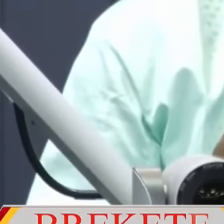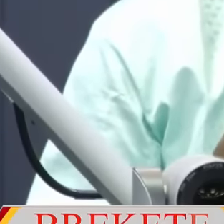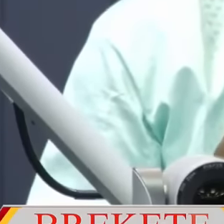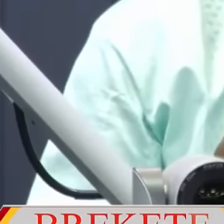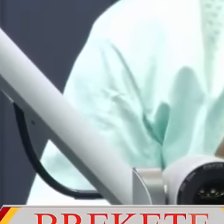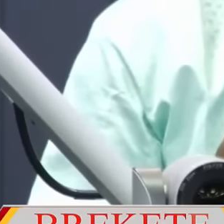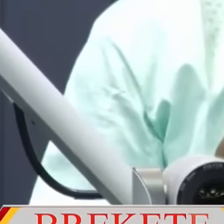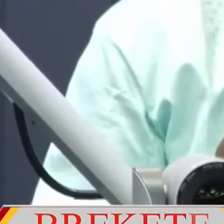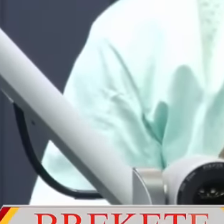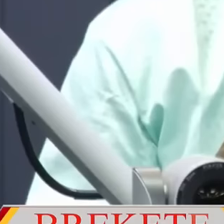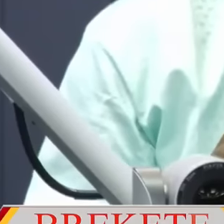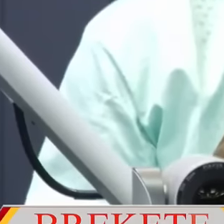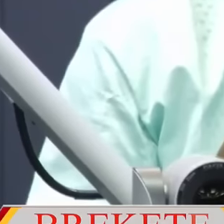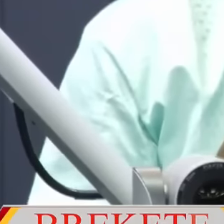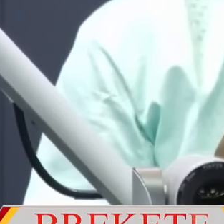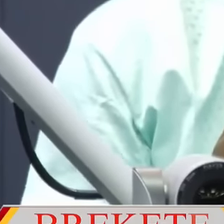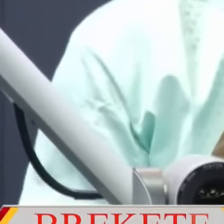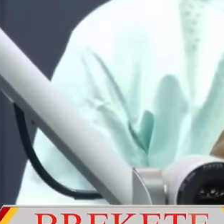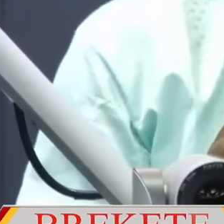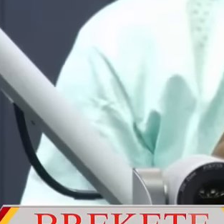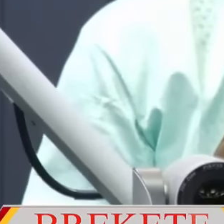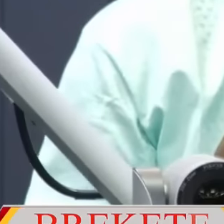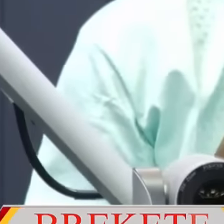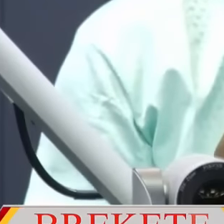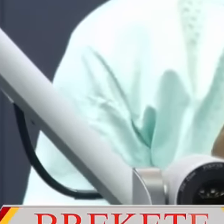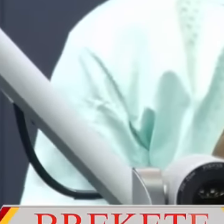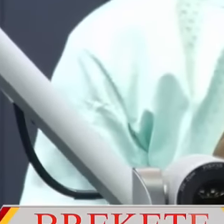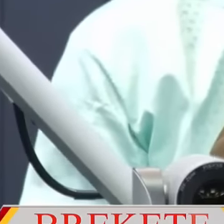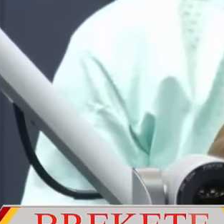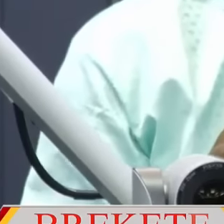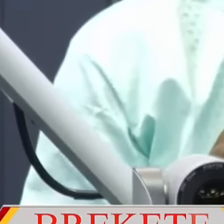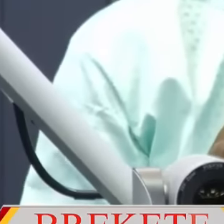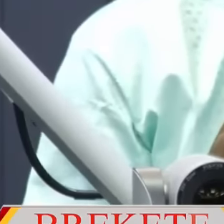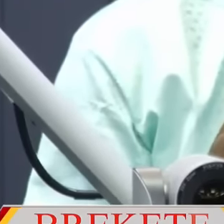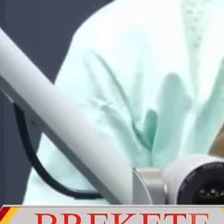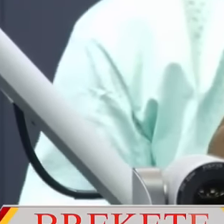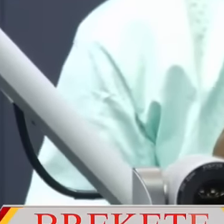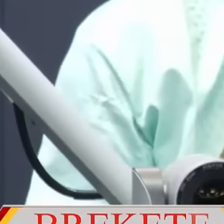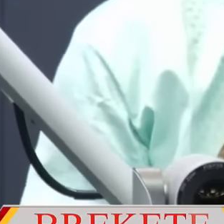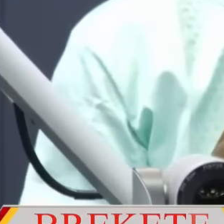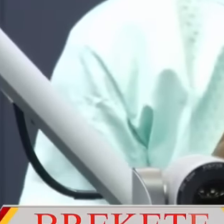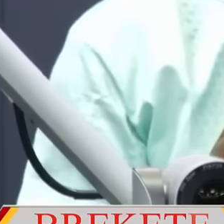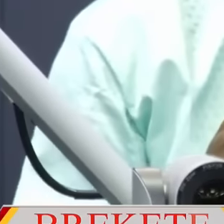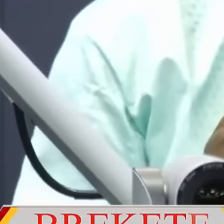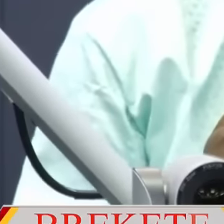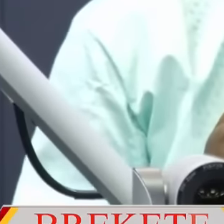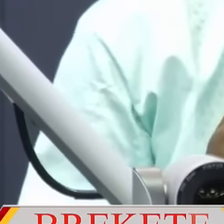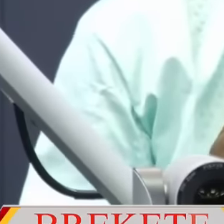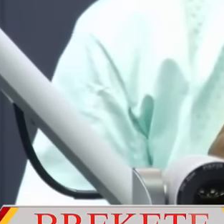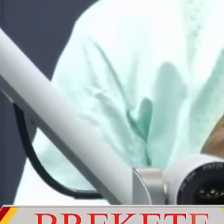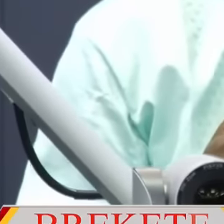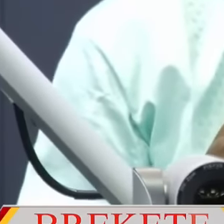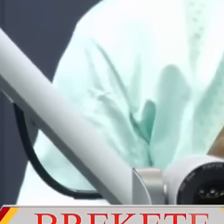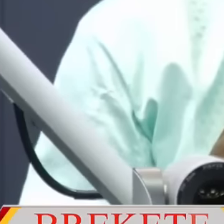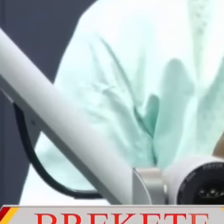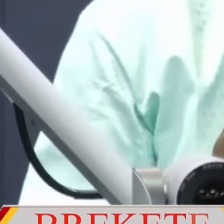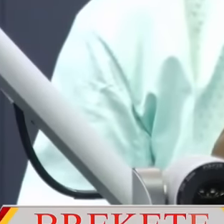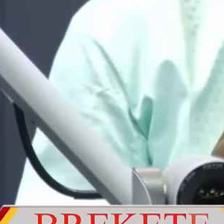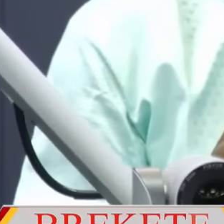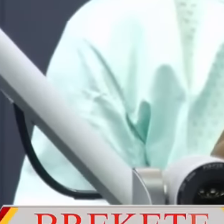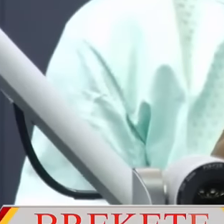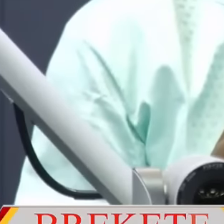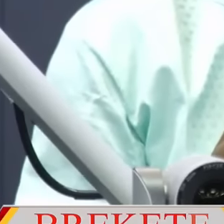hakuri ba a jima ba kawai sai ya dawo ya zo yana kirma wai an farko dai da aka ce maganan bandit